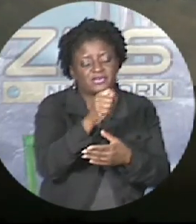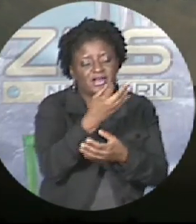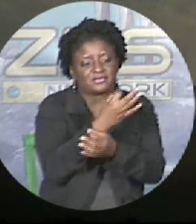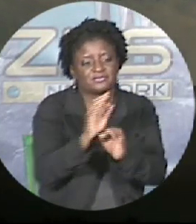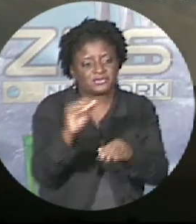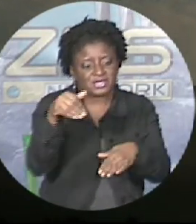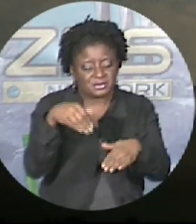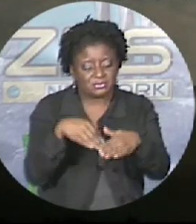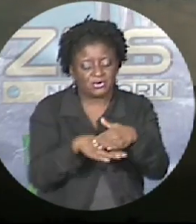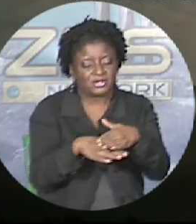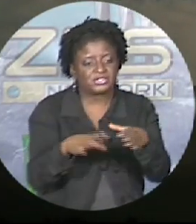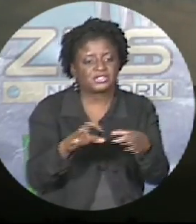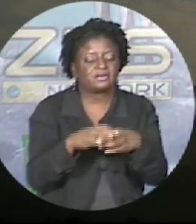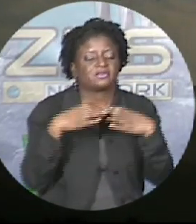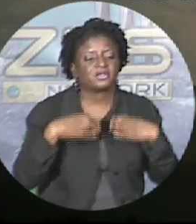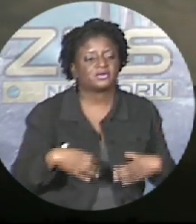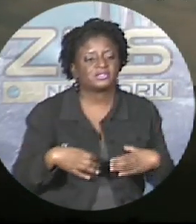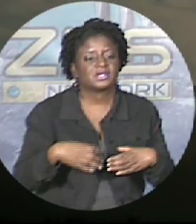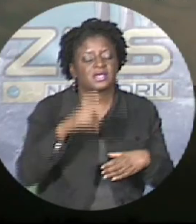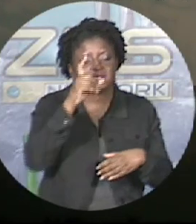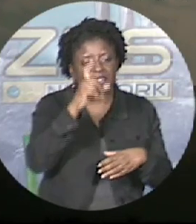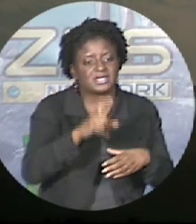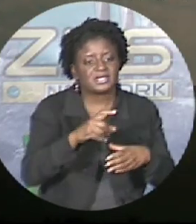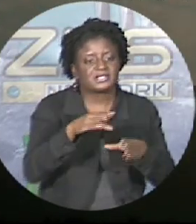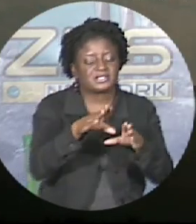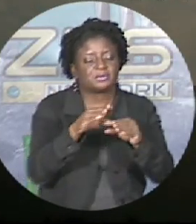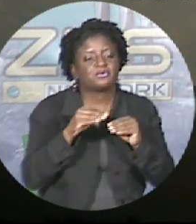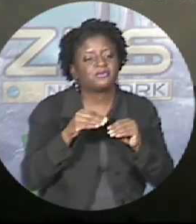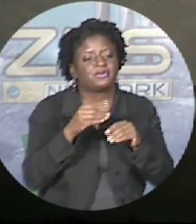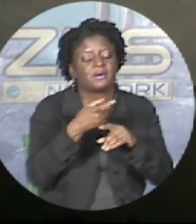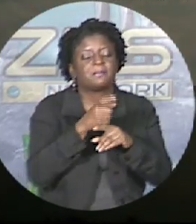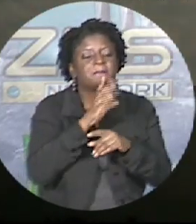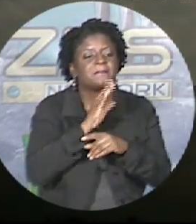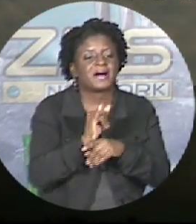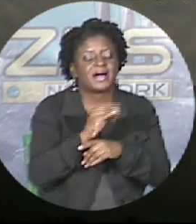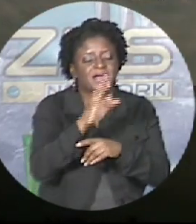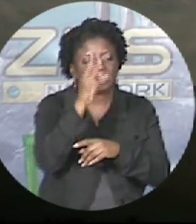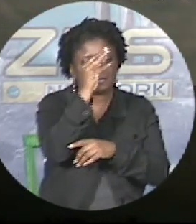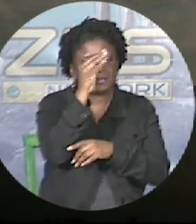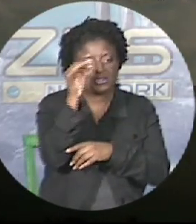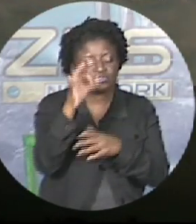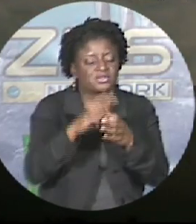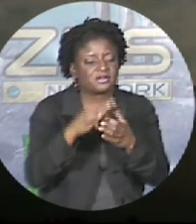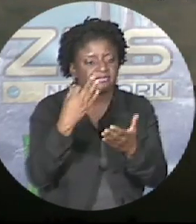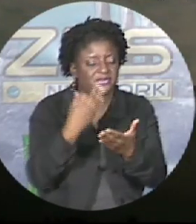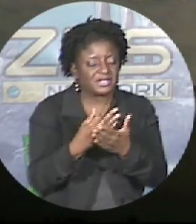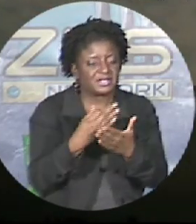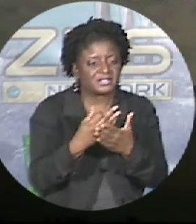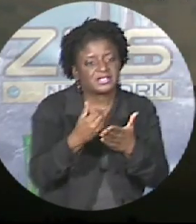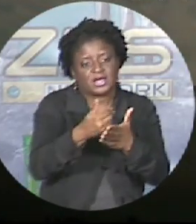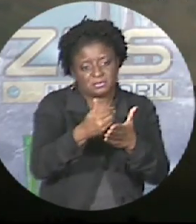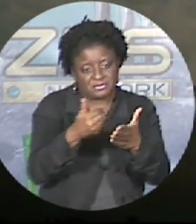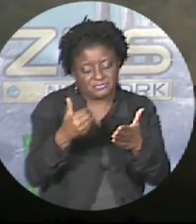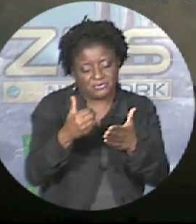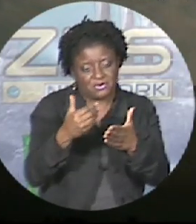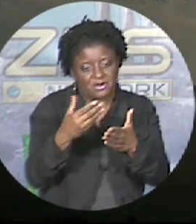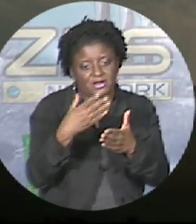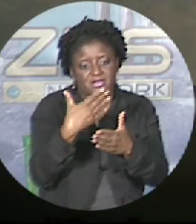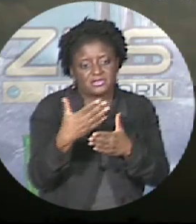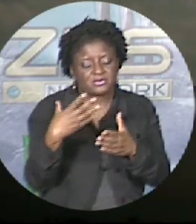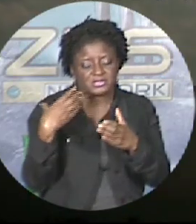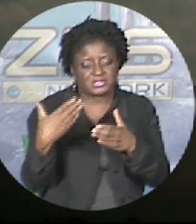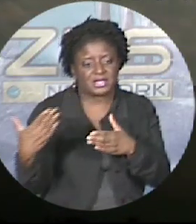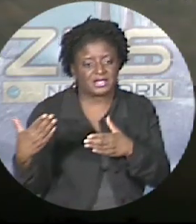subject to the approval of the Ministry of Finance. Such approval will only be granted prior to the arrival of the goods. Now, with regard to the